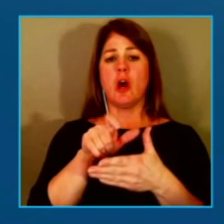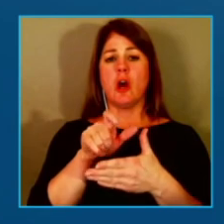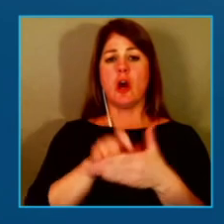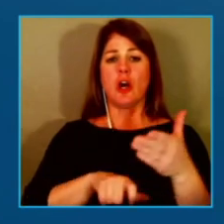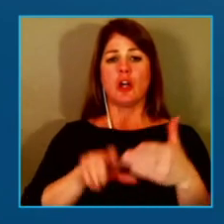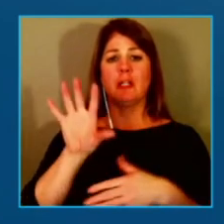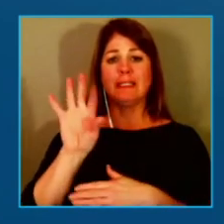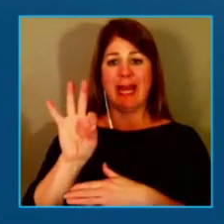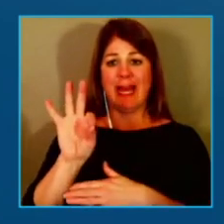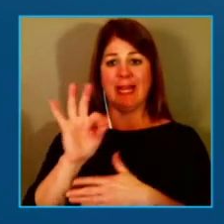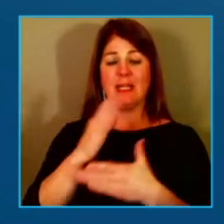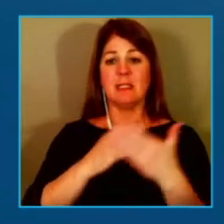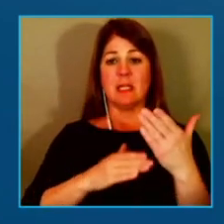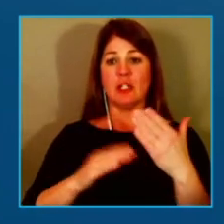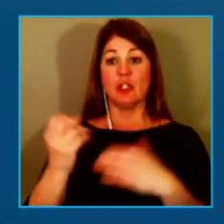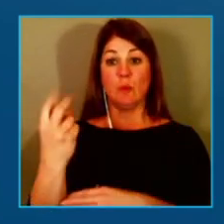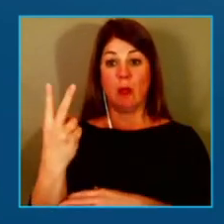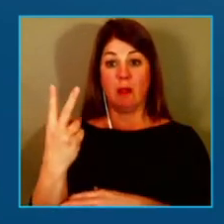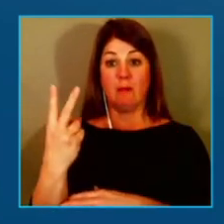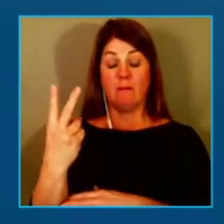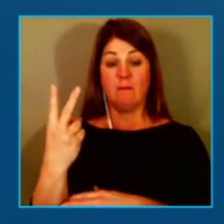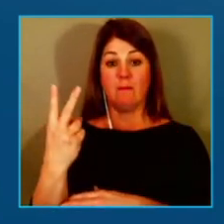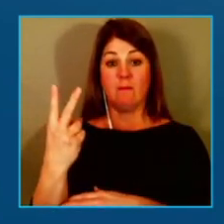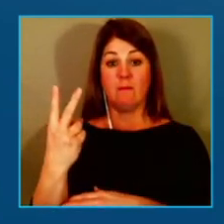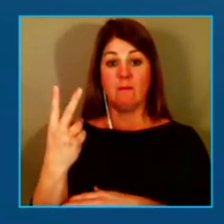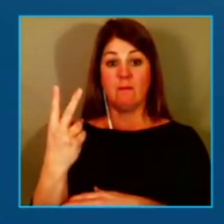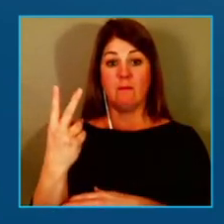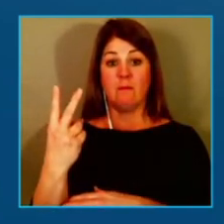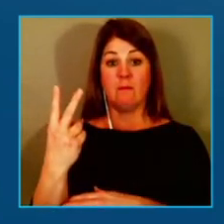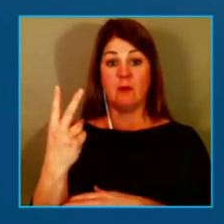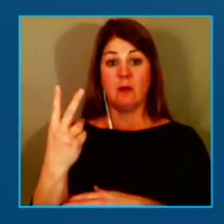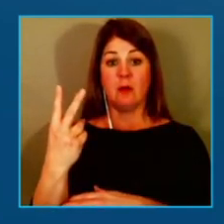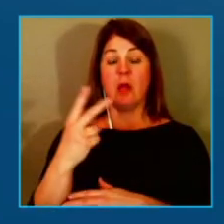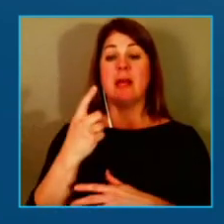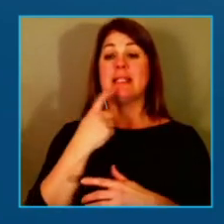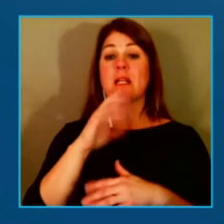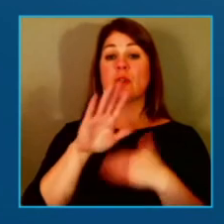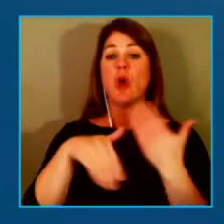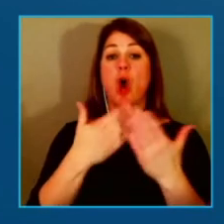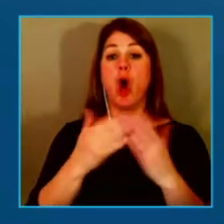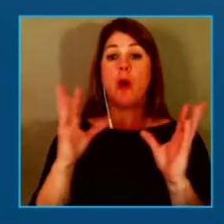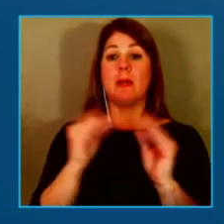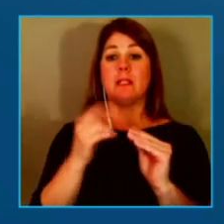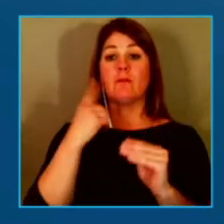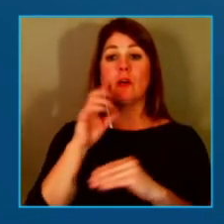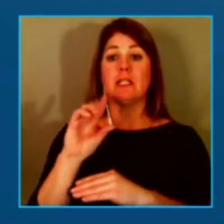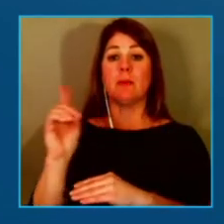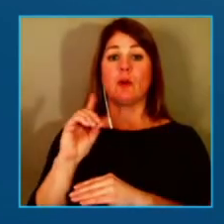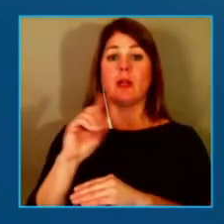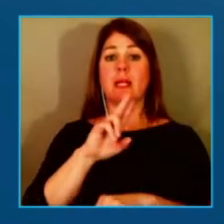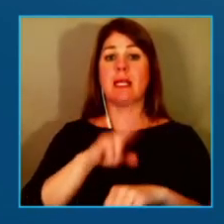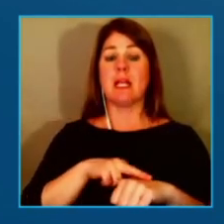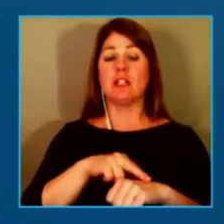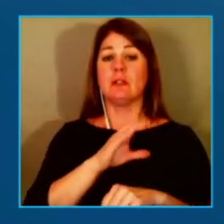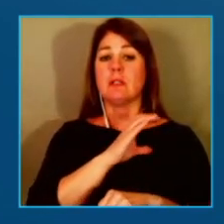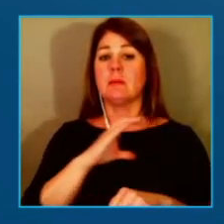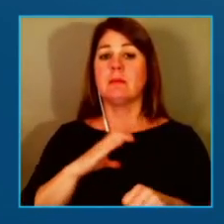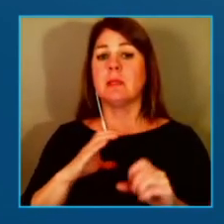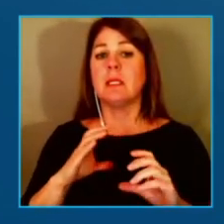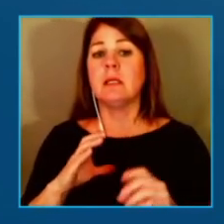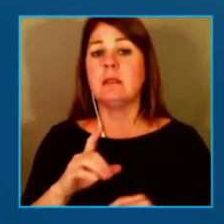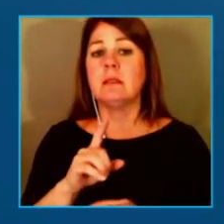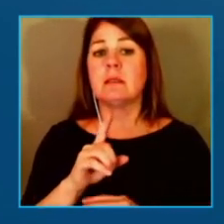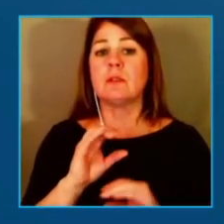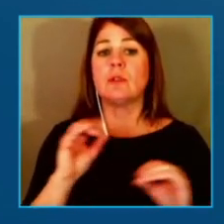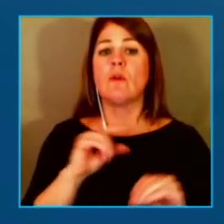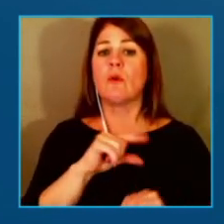9, Section 12, says all meetings of the Democratic National Committee, there's no qualification there. And